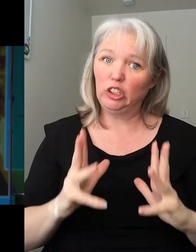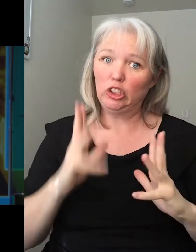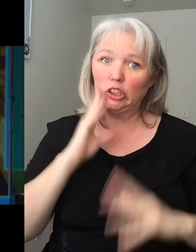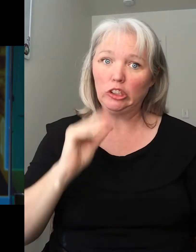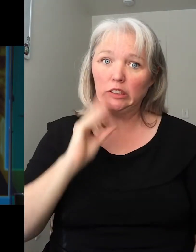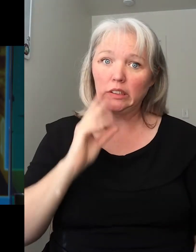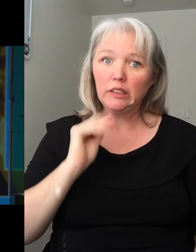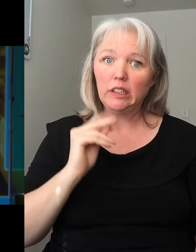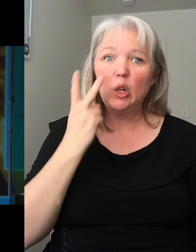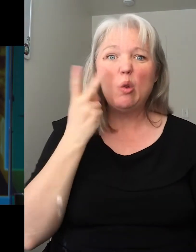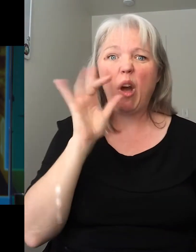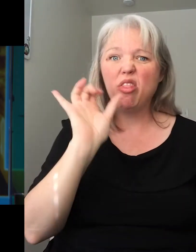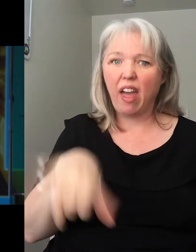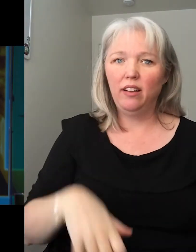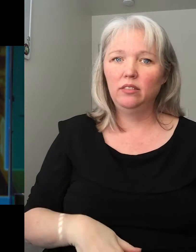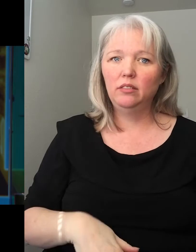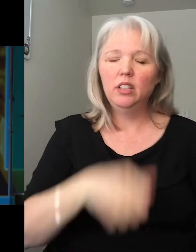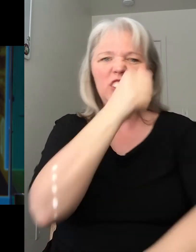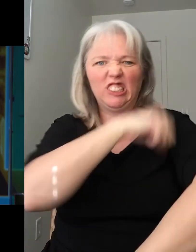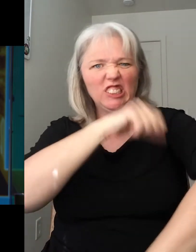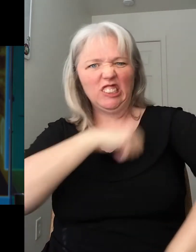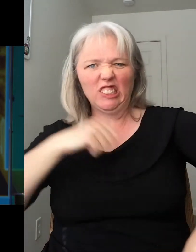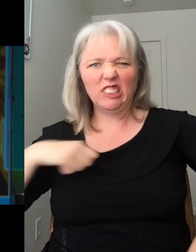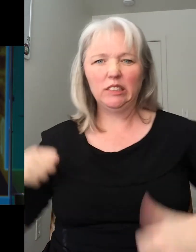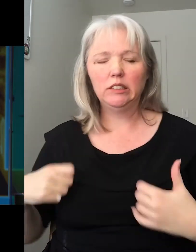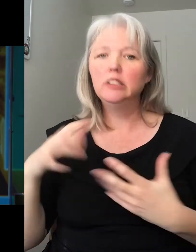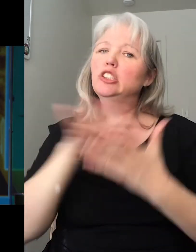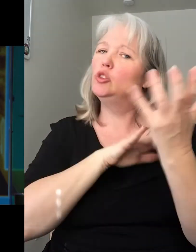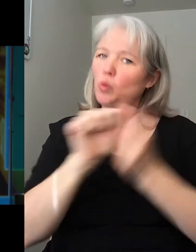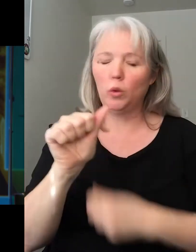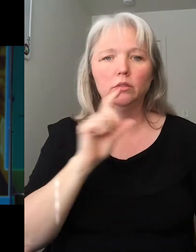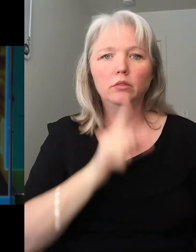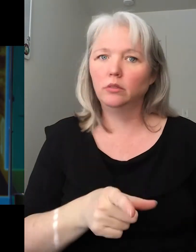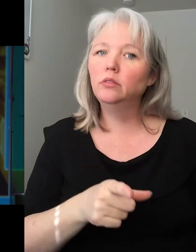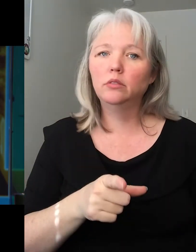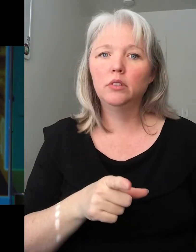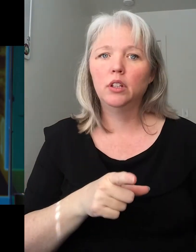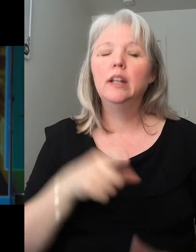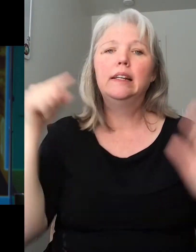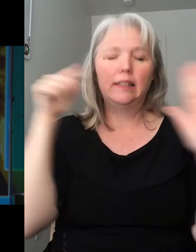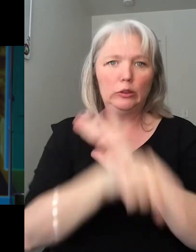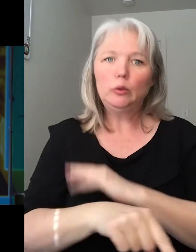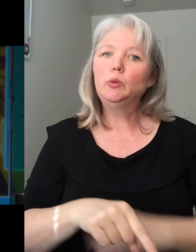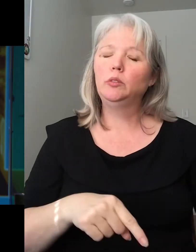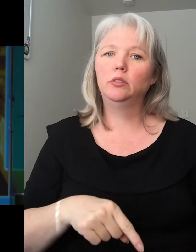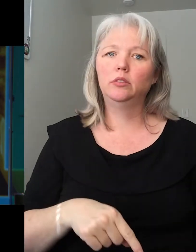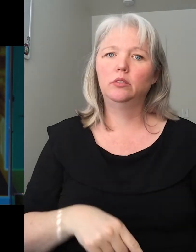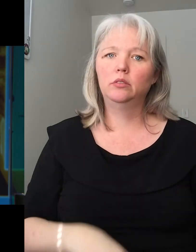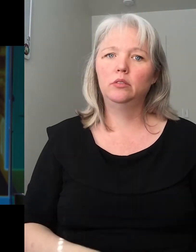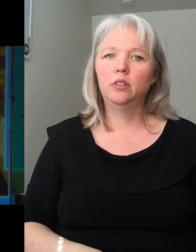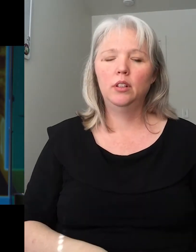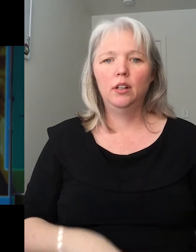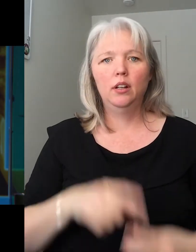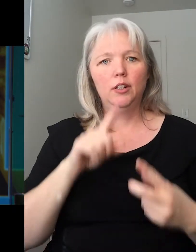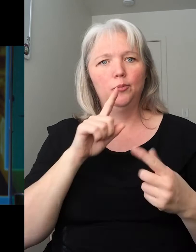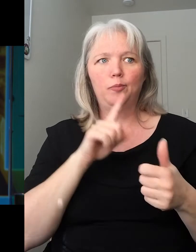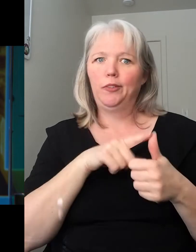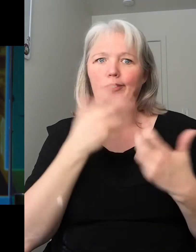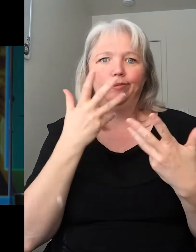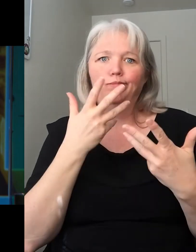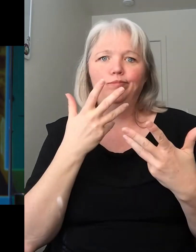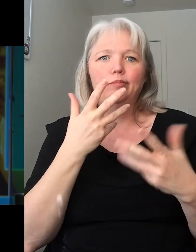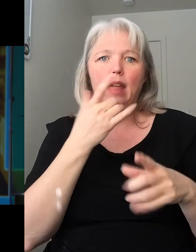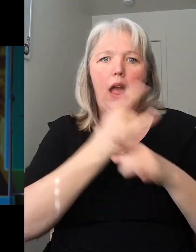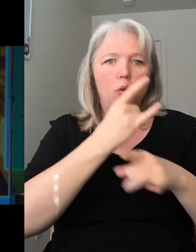you, that's what you look like. It destroys. It kills. Whether